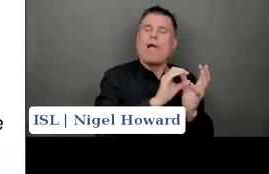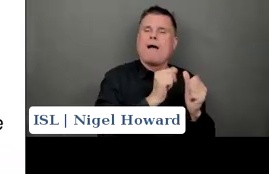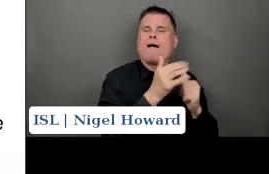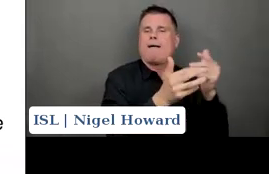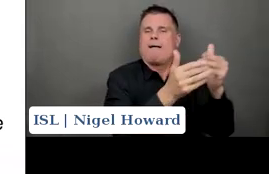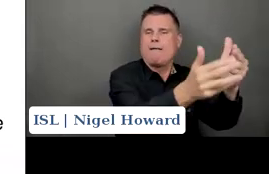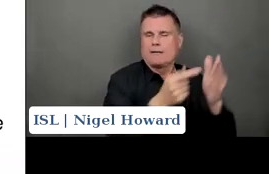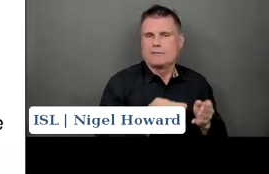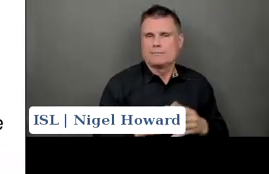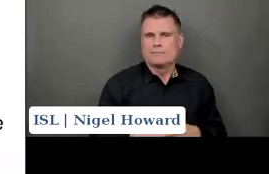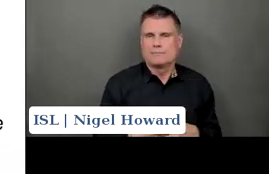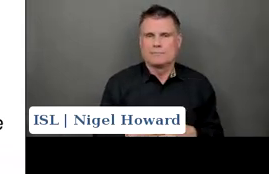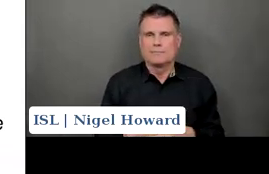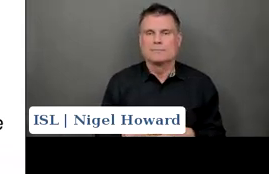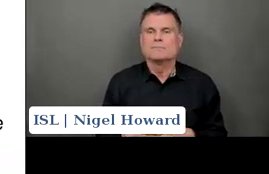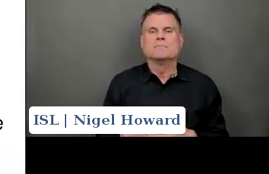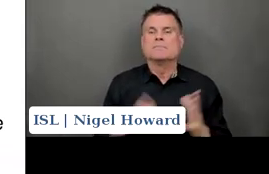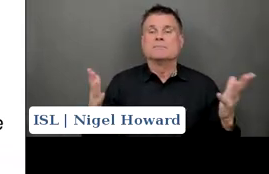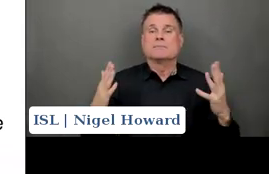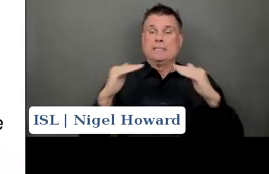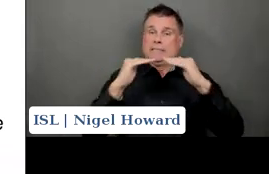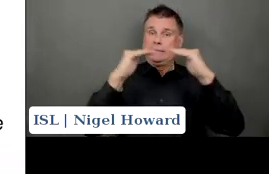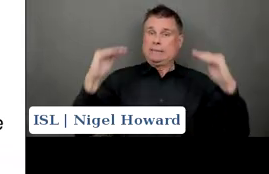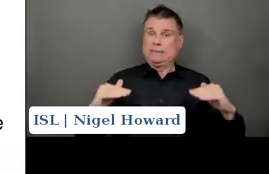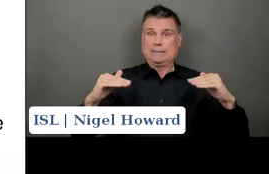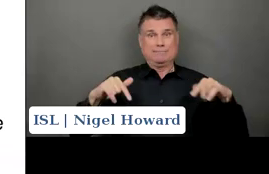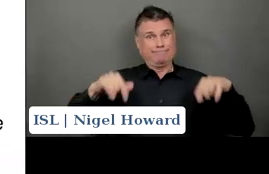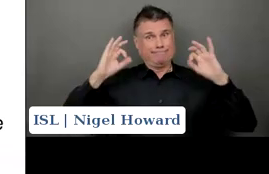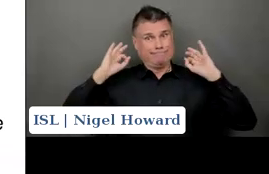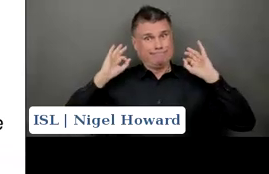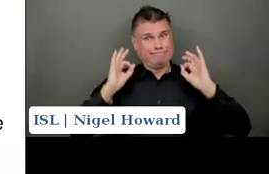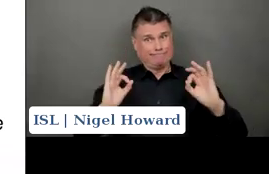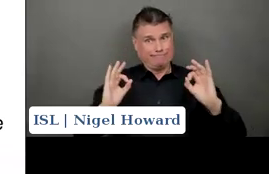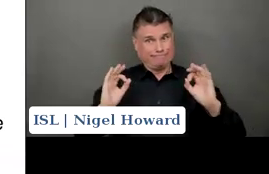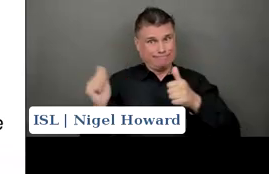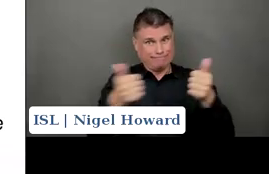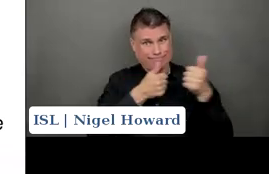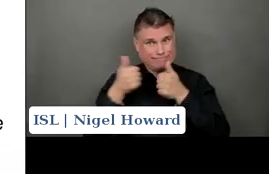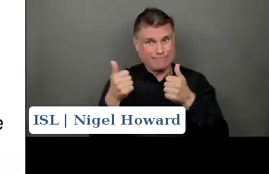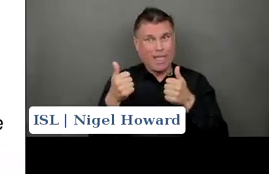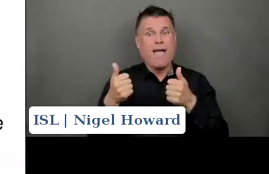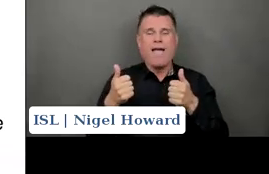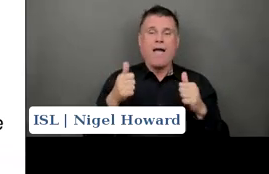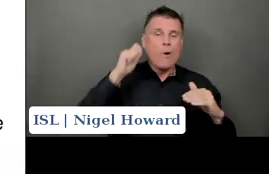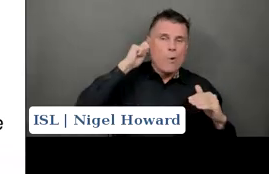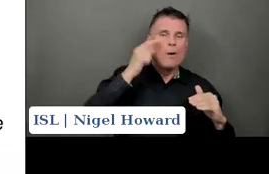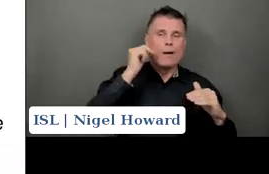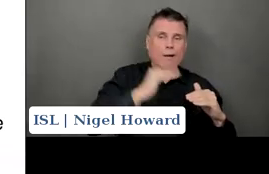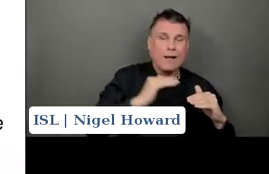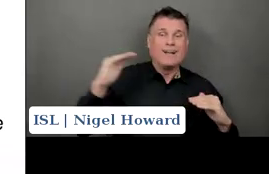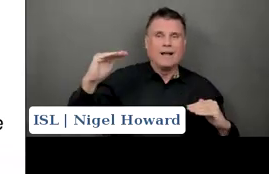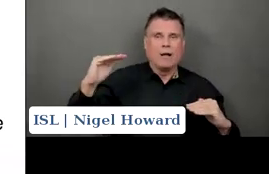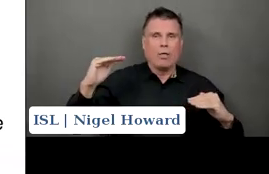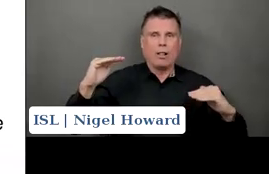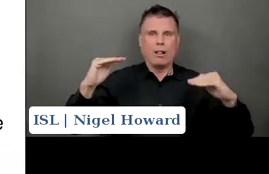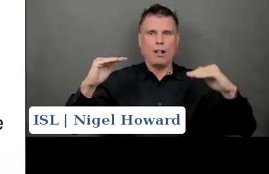outcomes of a well-balanced care and support system. And now if we go to the next slide, I believe we will talk a little bit more about what does this